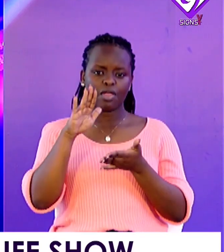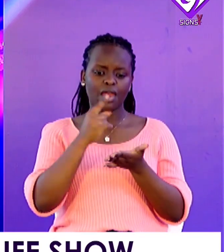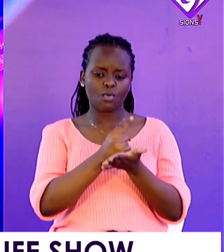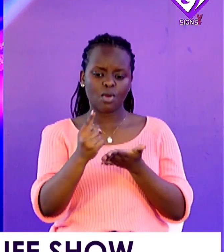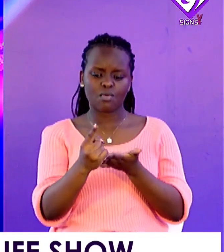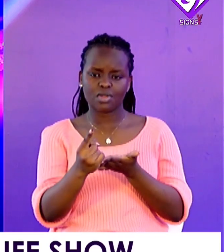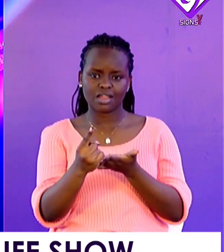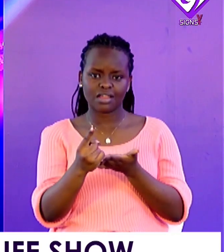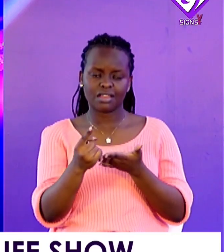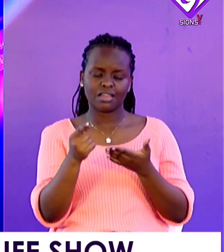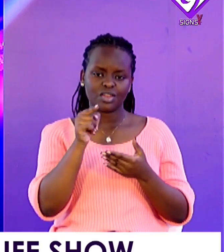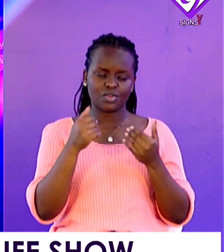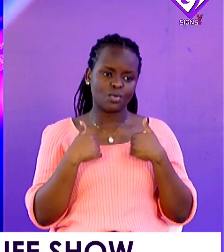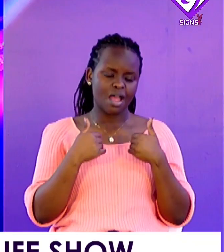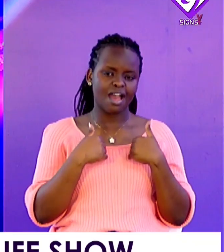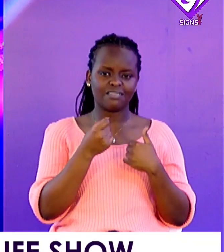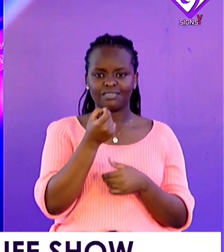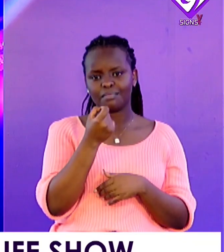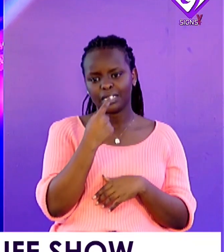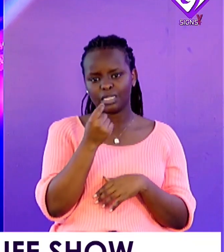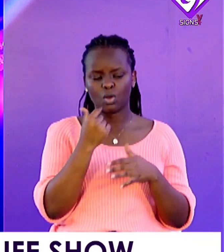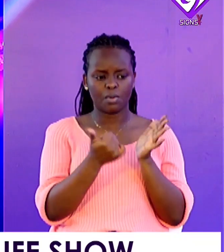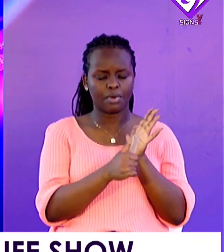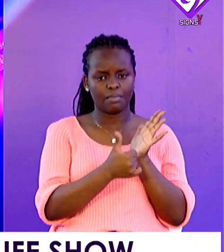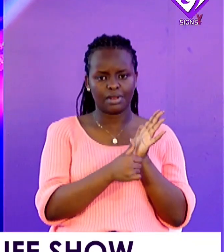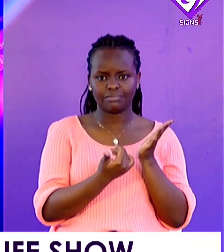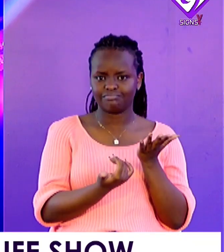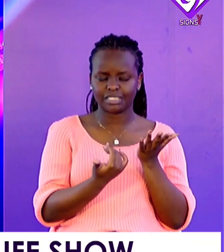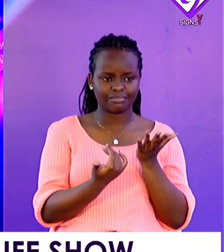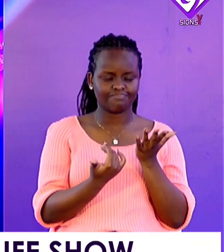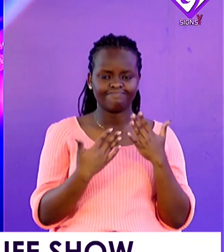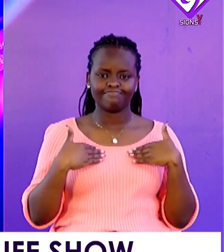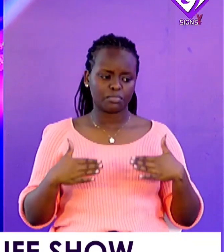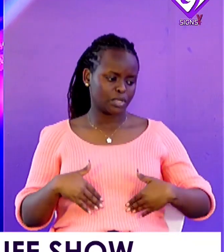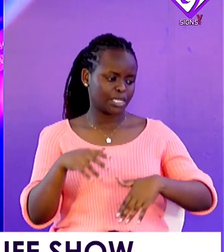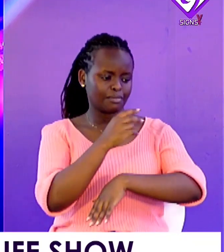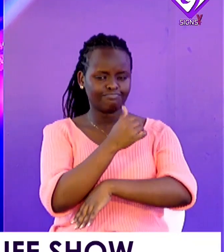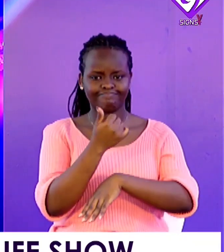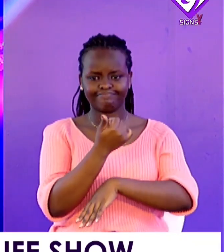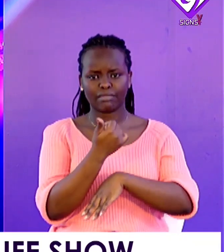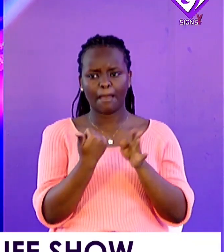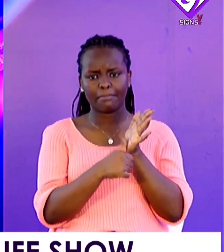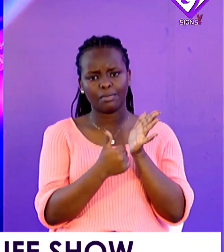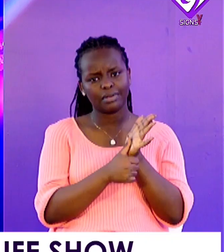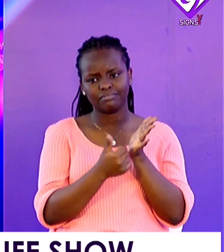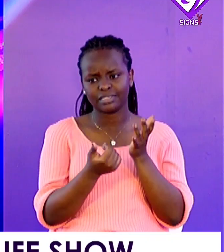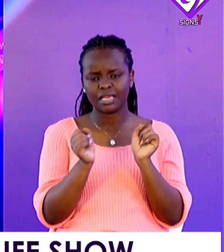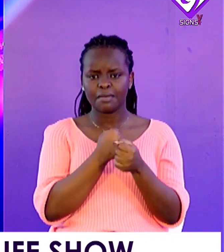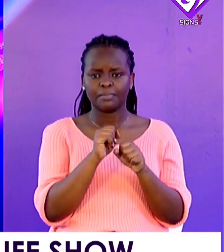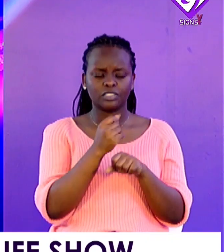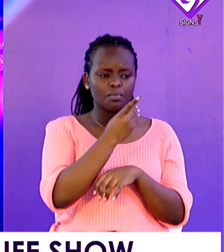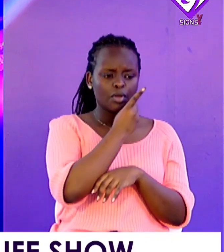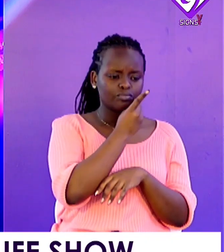and you are having medical issues, or you cannot just fast on dry or without